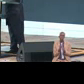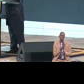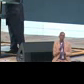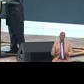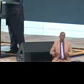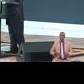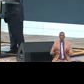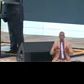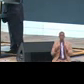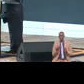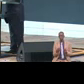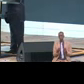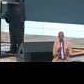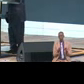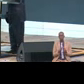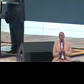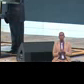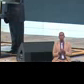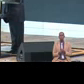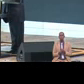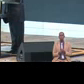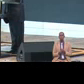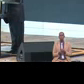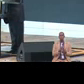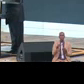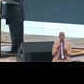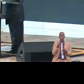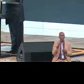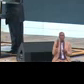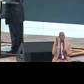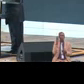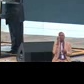him. Let me explain. You know, when you